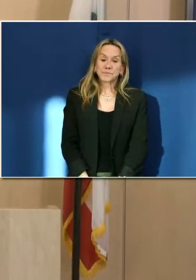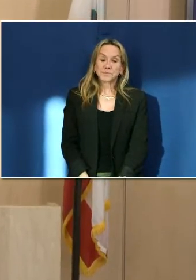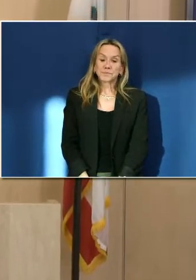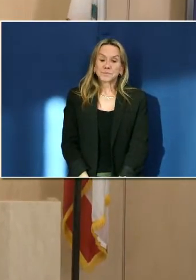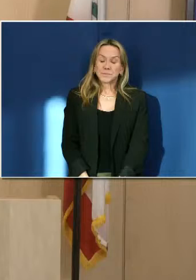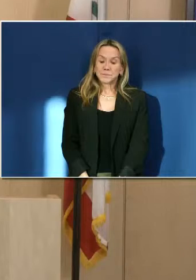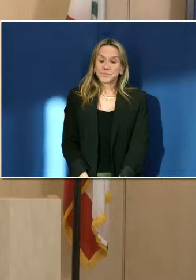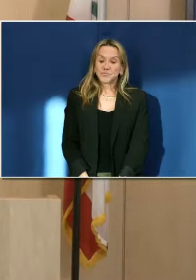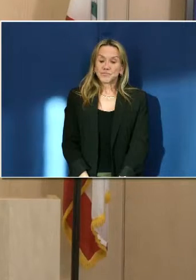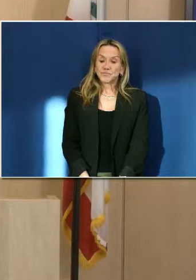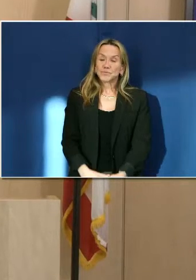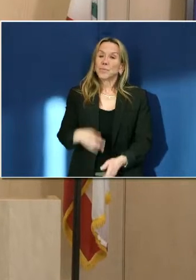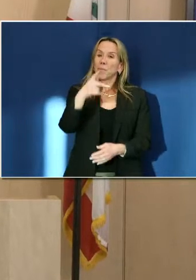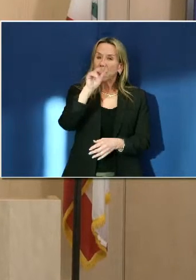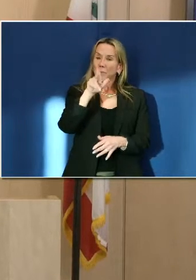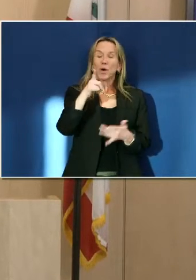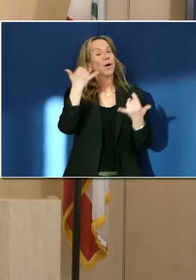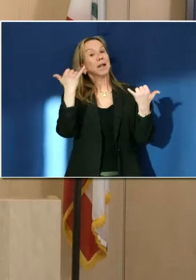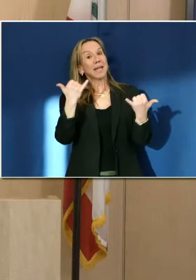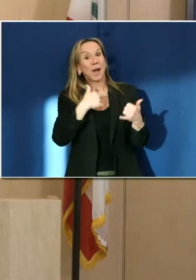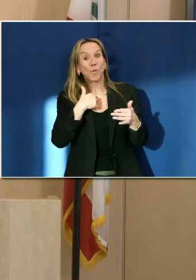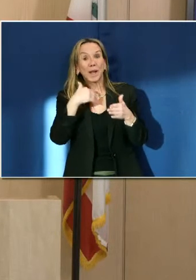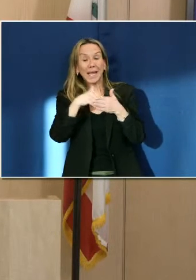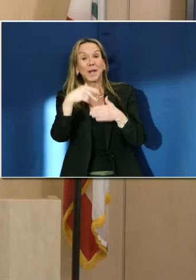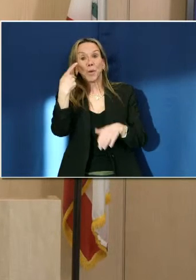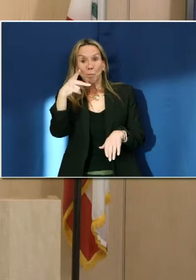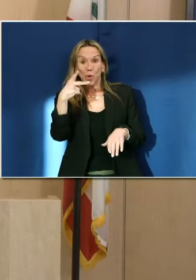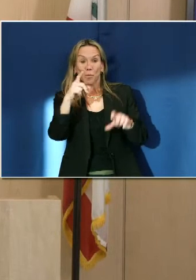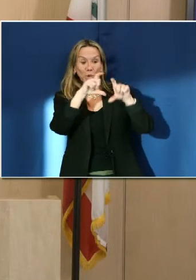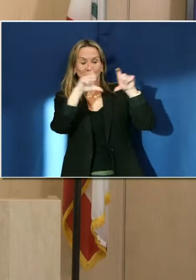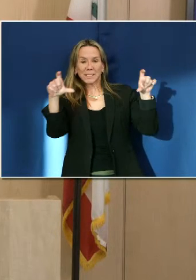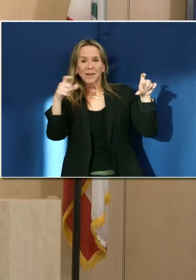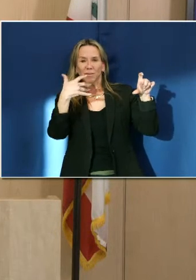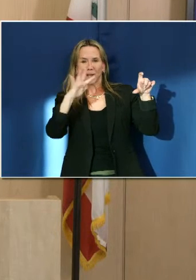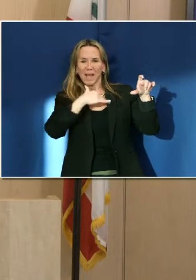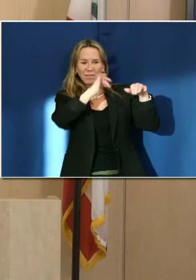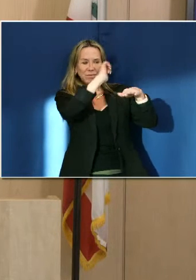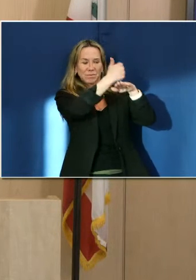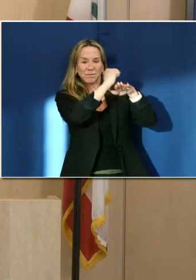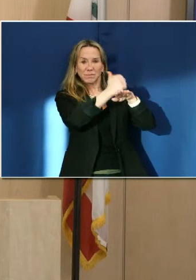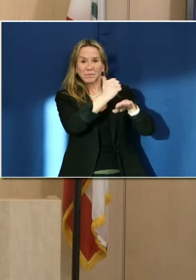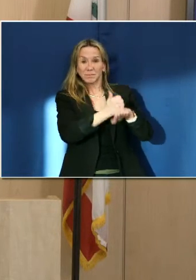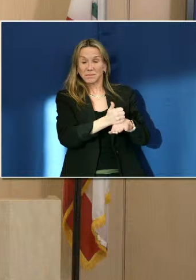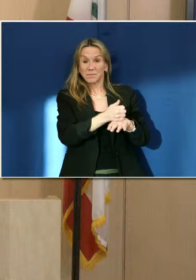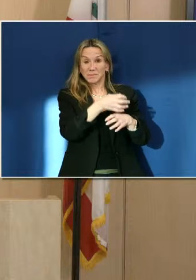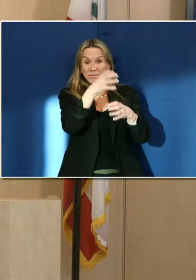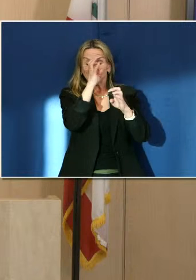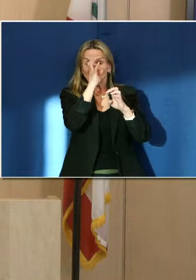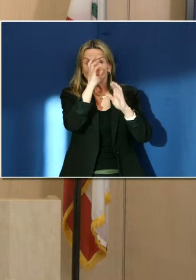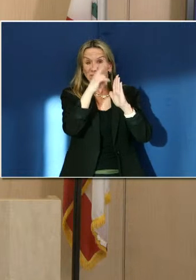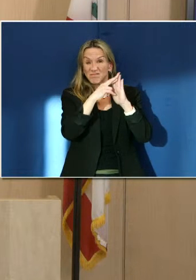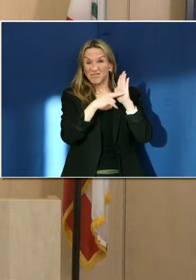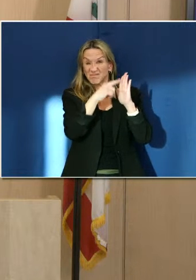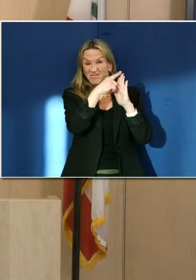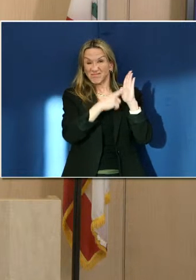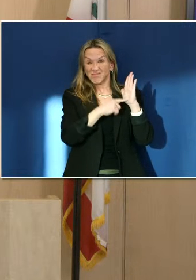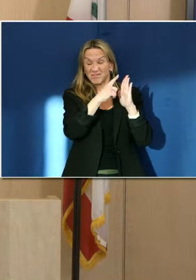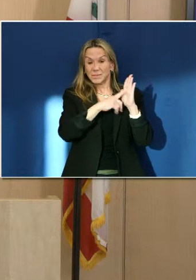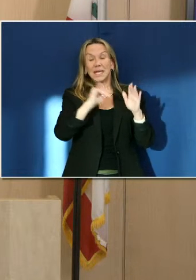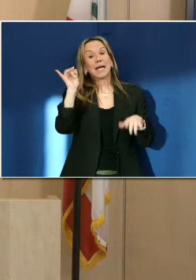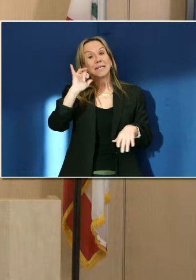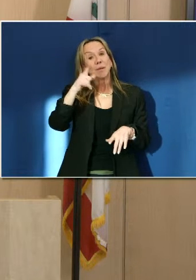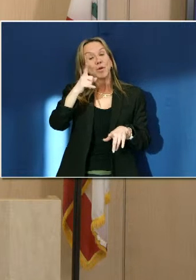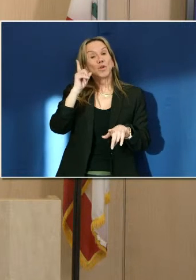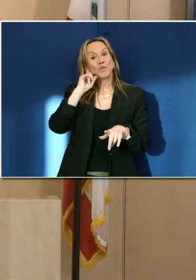Well, Paul, we are in the purple tier, so there are a lot of restrictions there. And we also, as you heard from the governor's